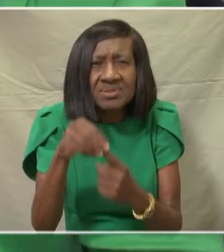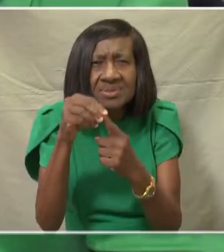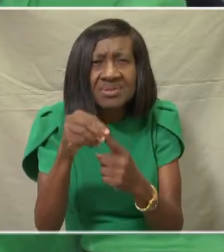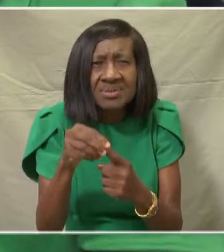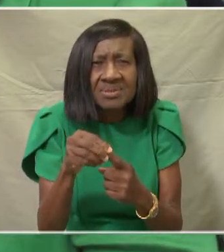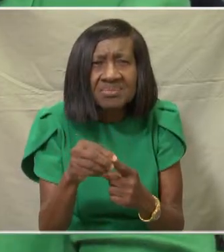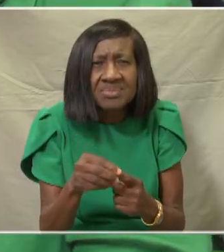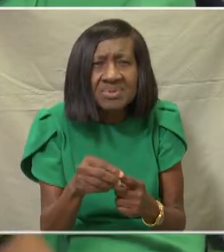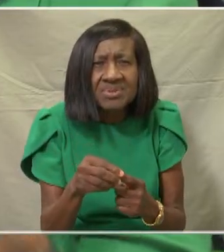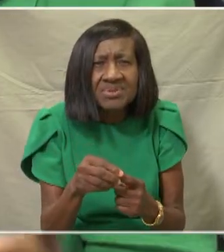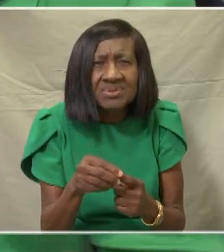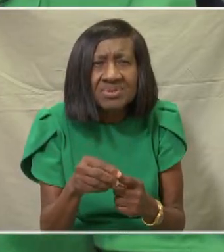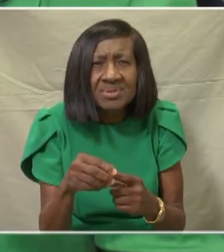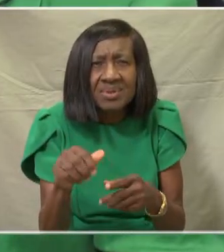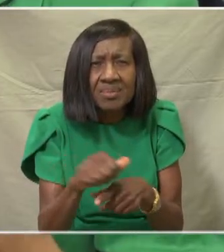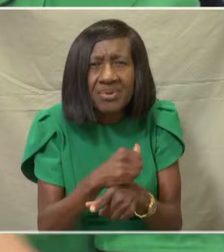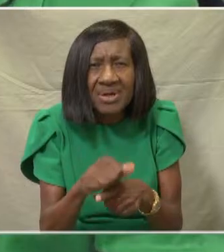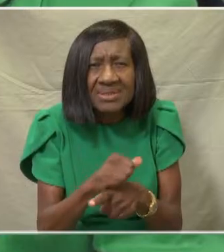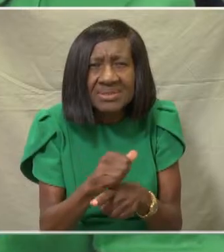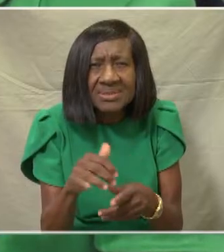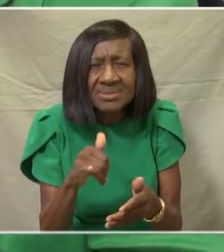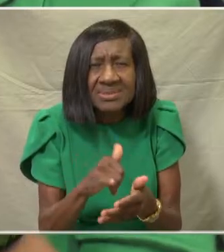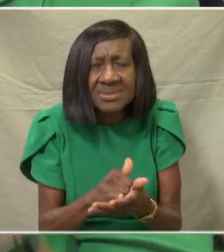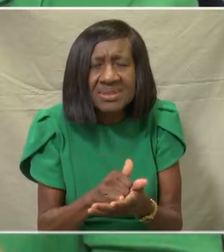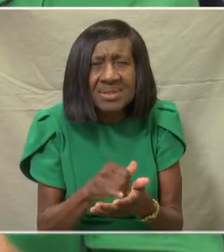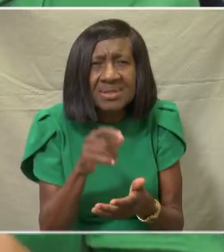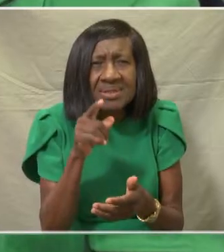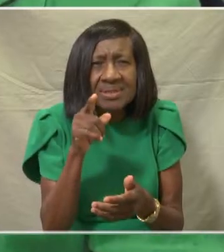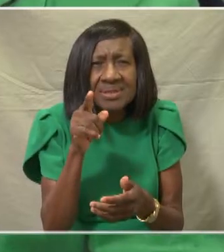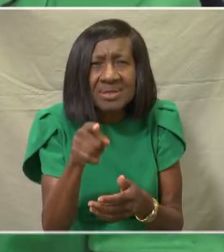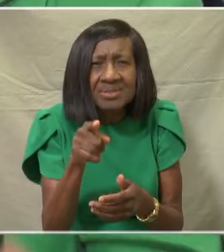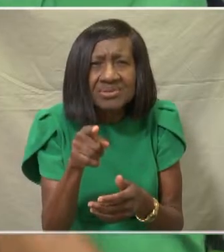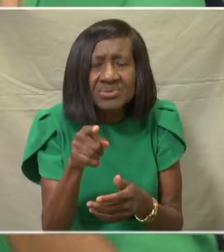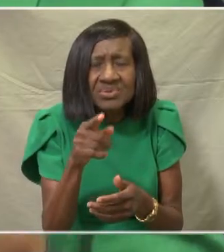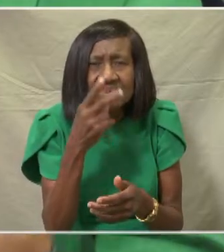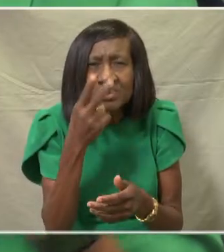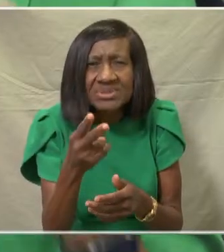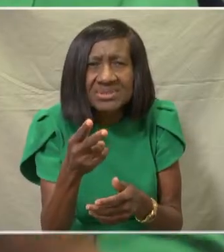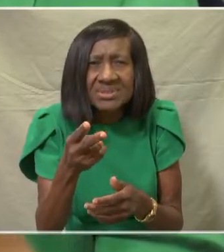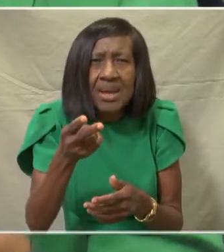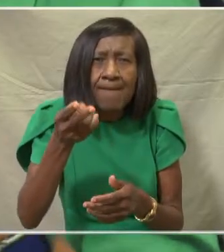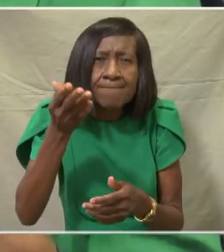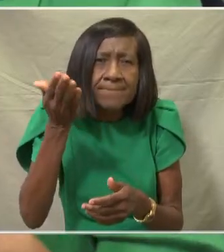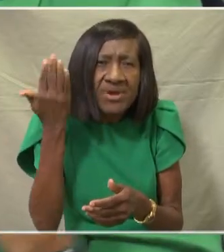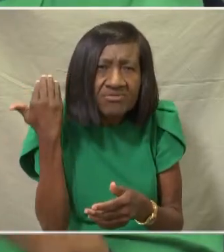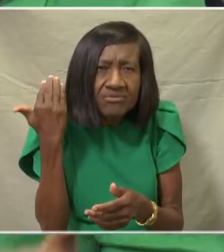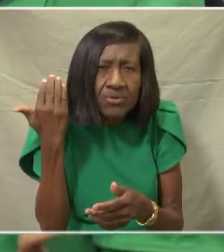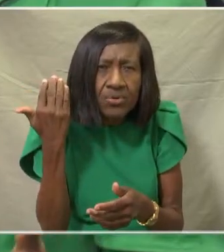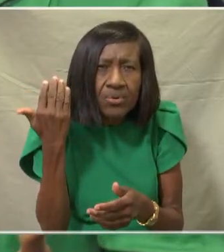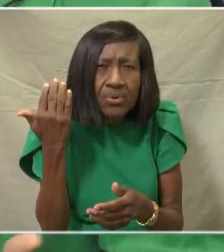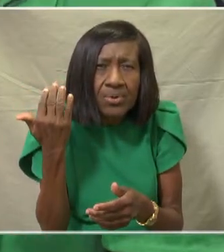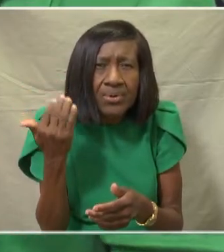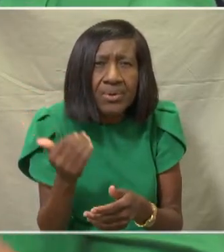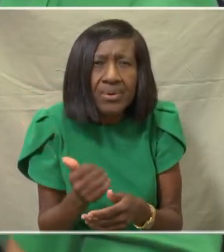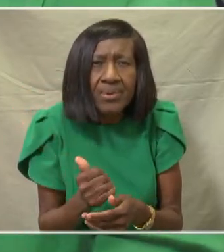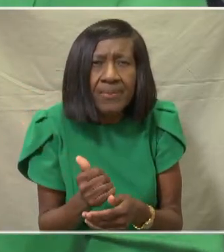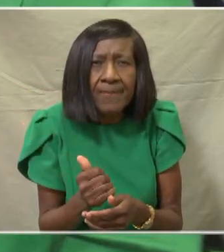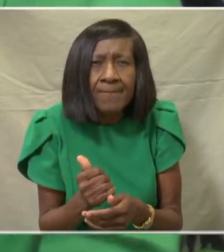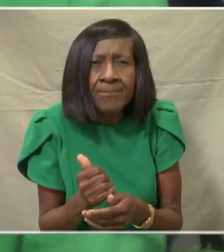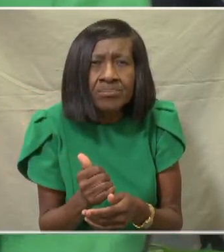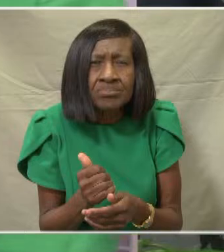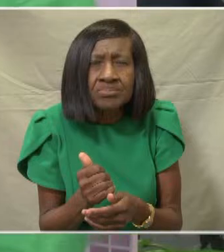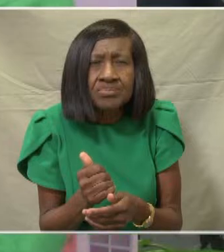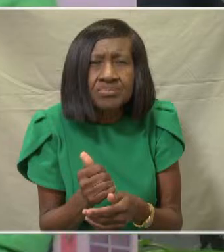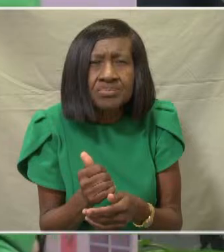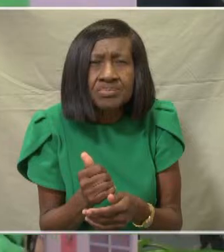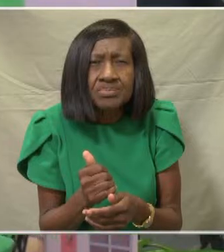in the past and or will be observing at this time that lend to non-conventional forms of accountability? In other words, what I'm trying